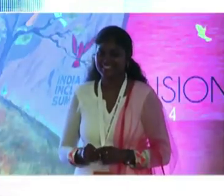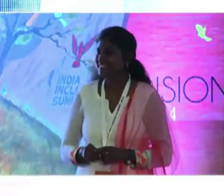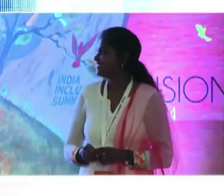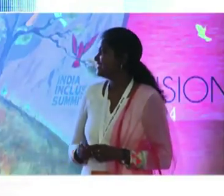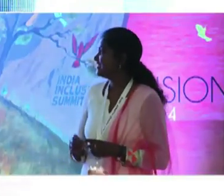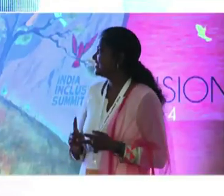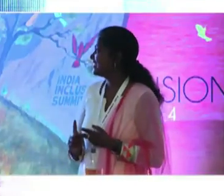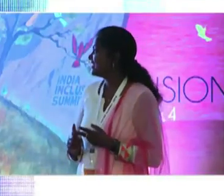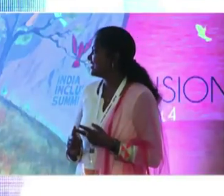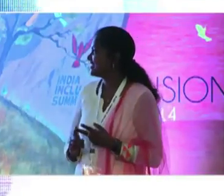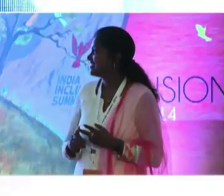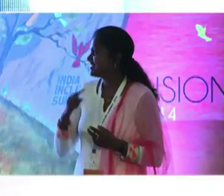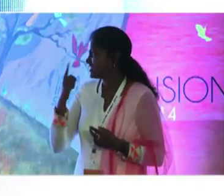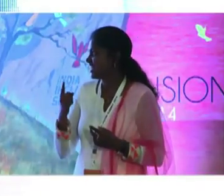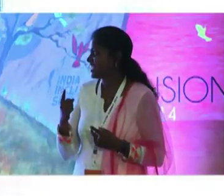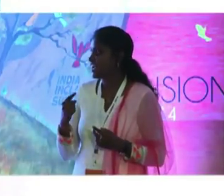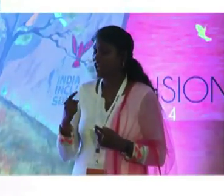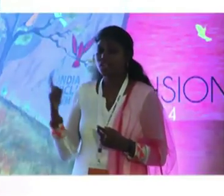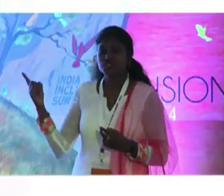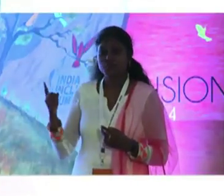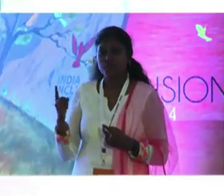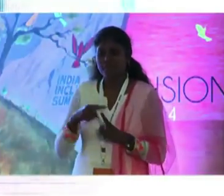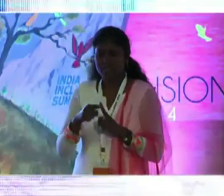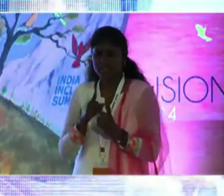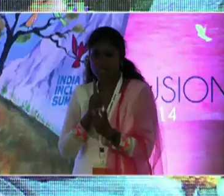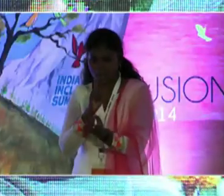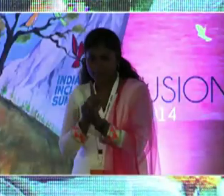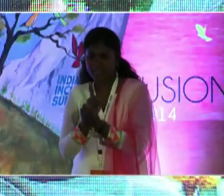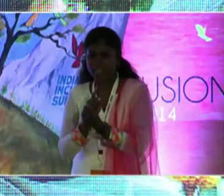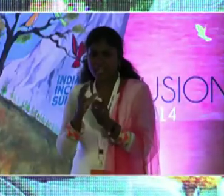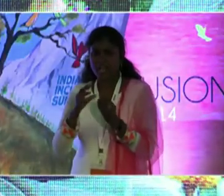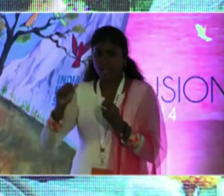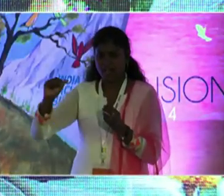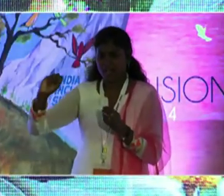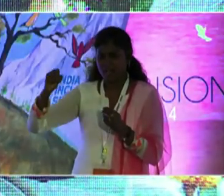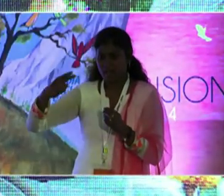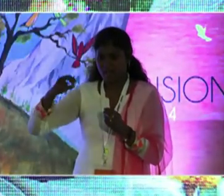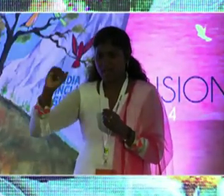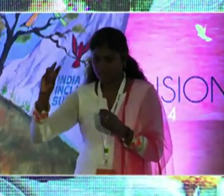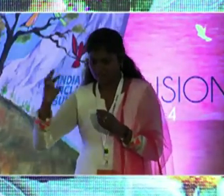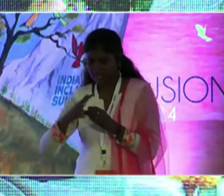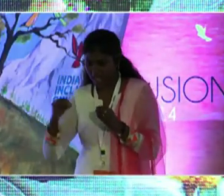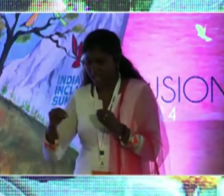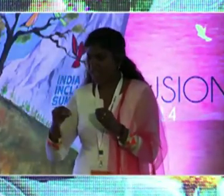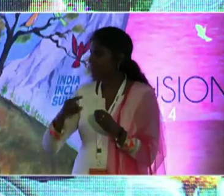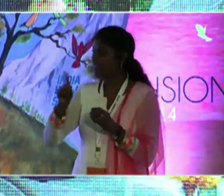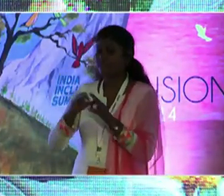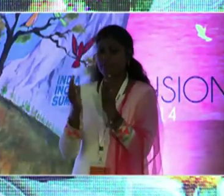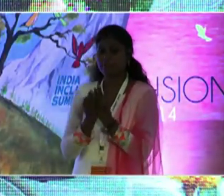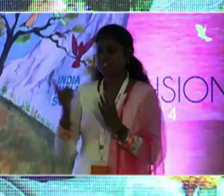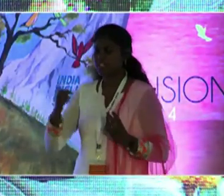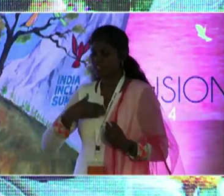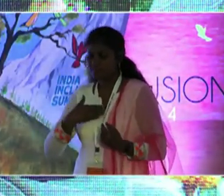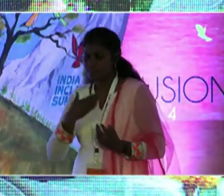So only after meeting Ashwin and his family, I have become a better person, a better human being, and a better profession now. I work for HP, and